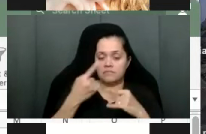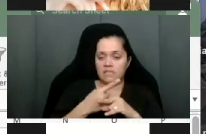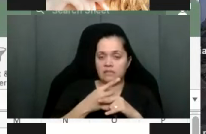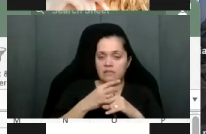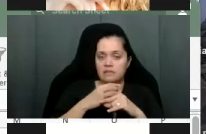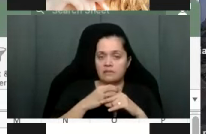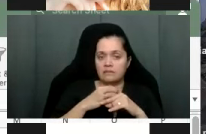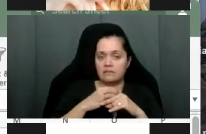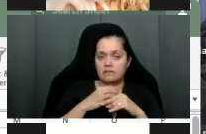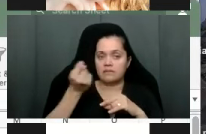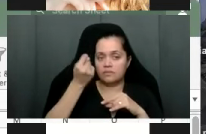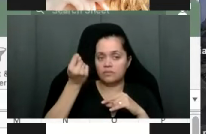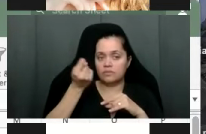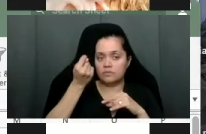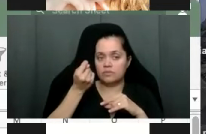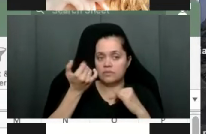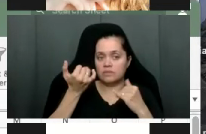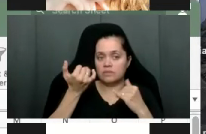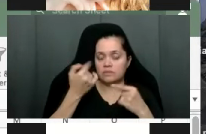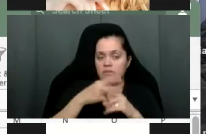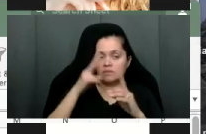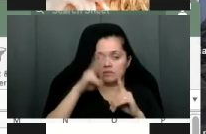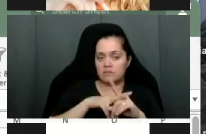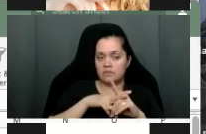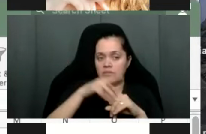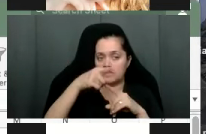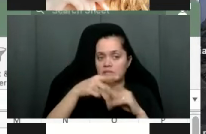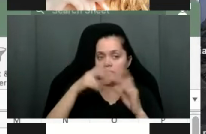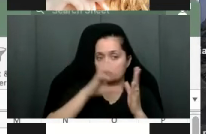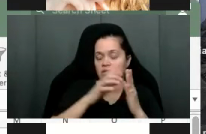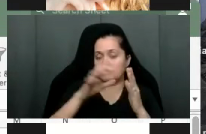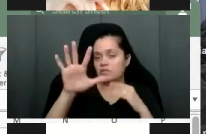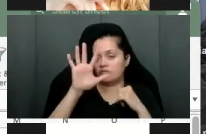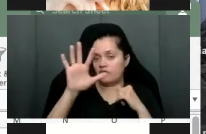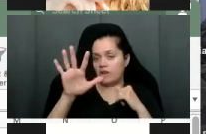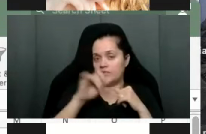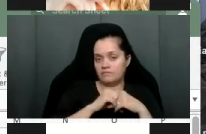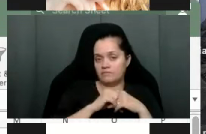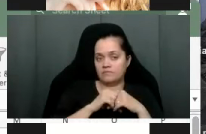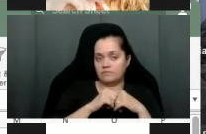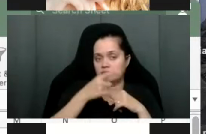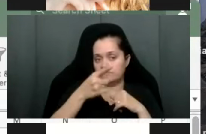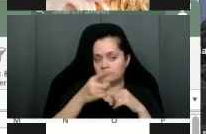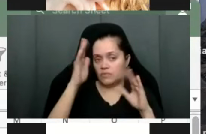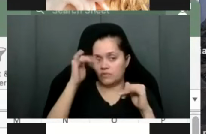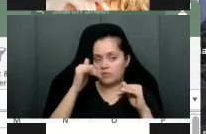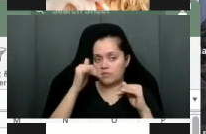is Tuesday, and today's assignment is chapter 5. Well, hopefully you go